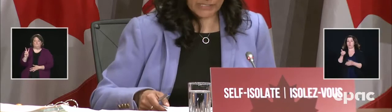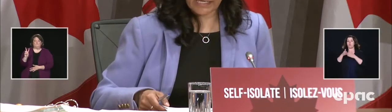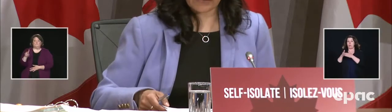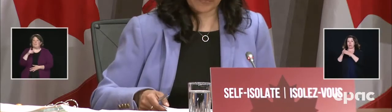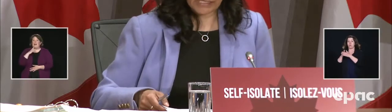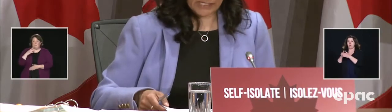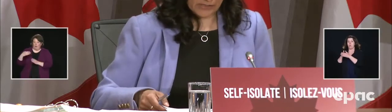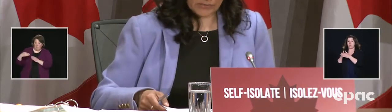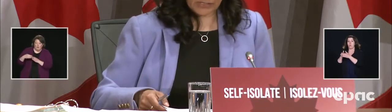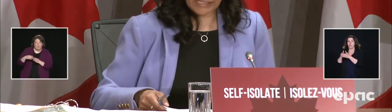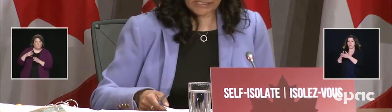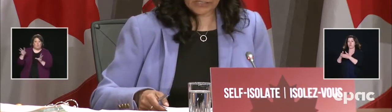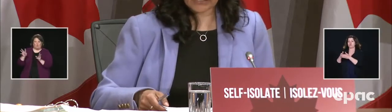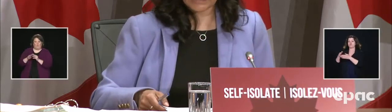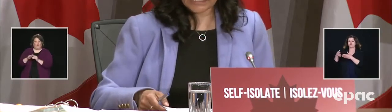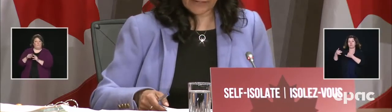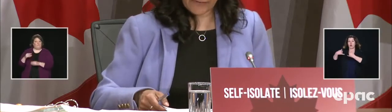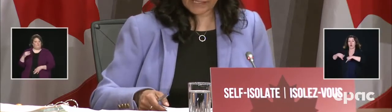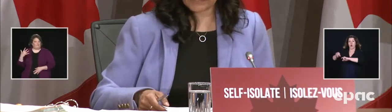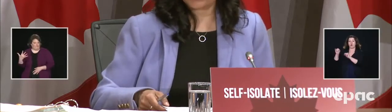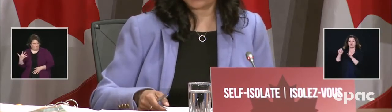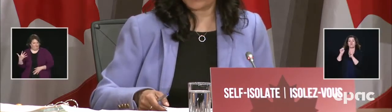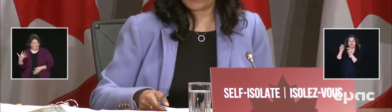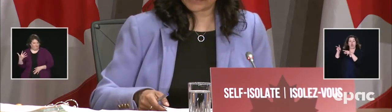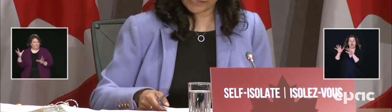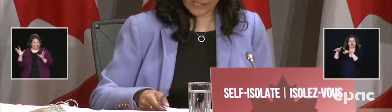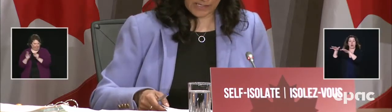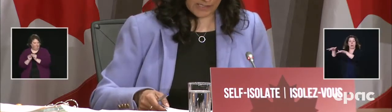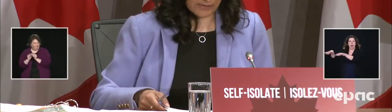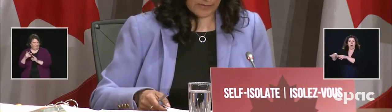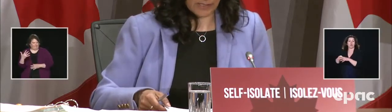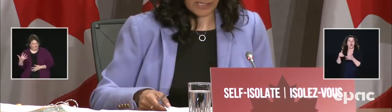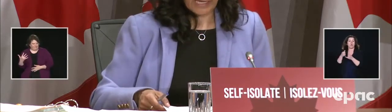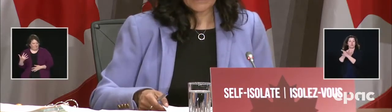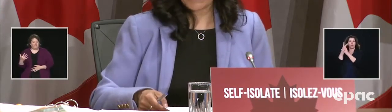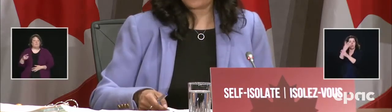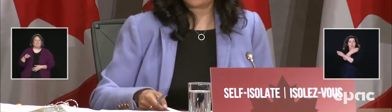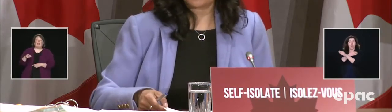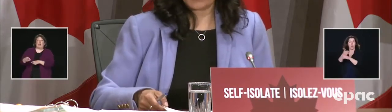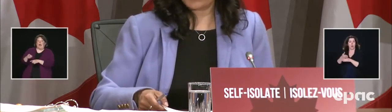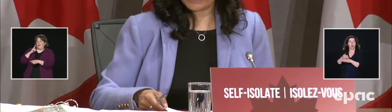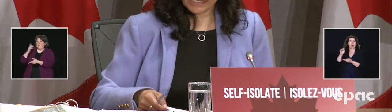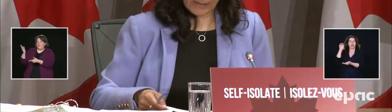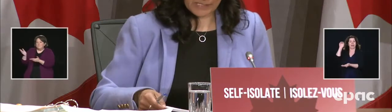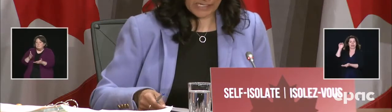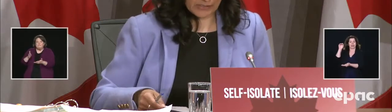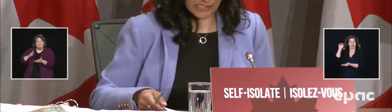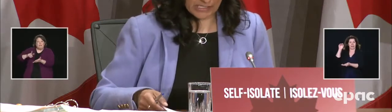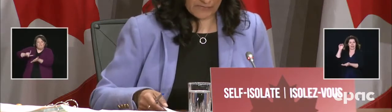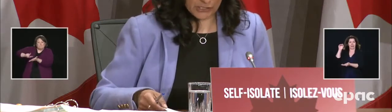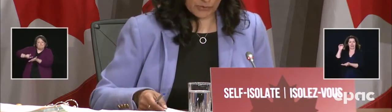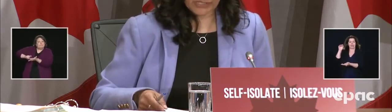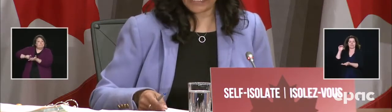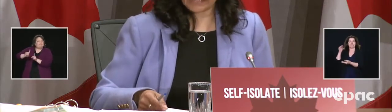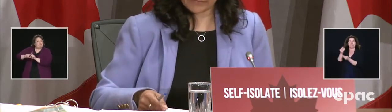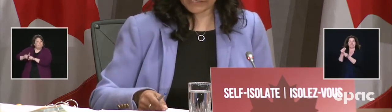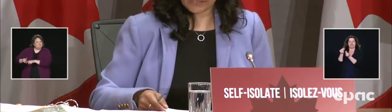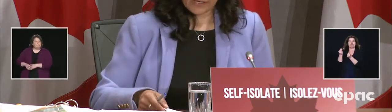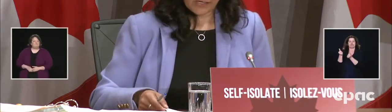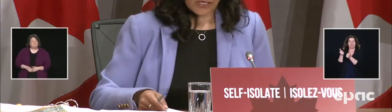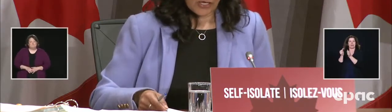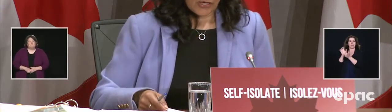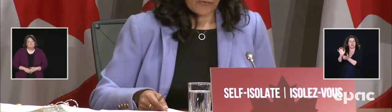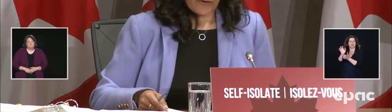aussi plusieurs millions de litres de désinfectants supplémentaires. Now for a PPE update on individual